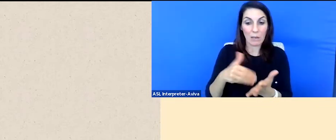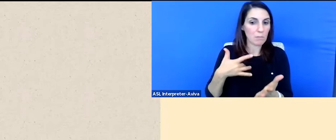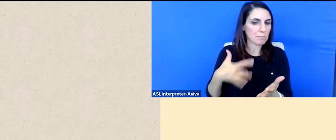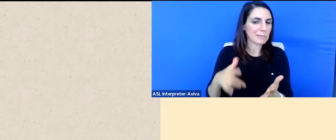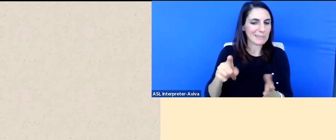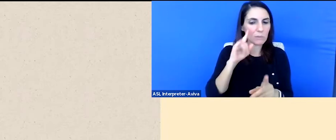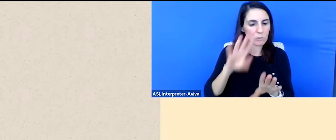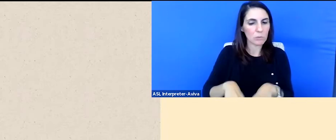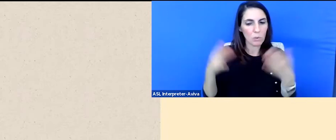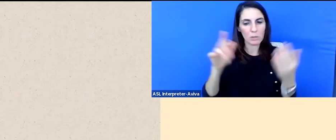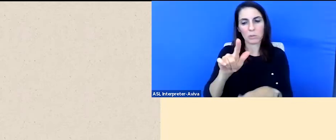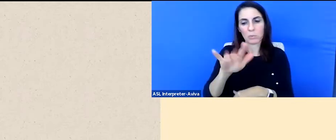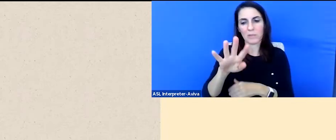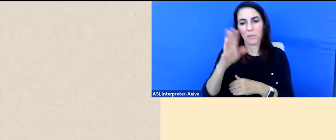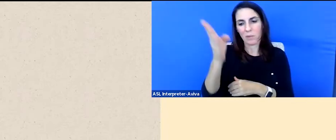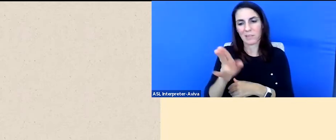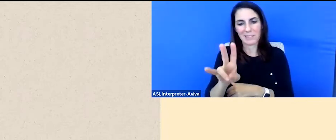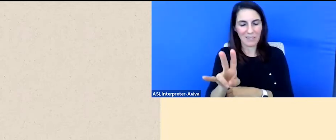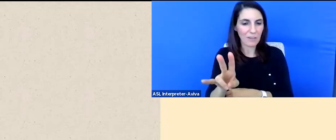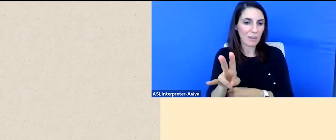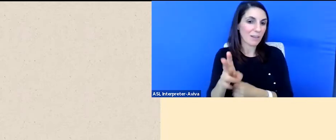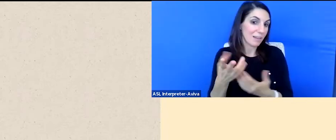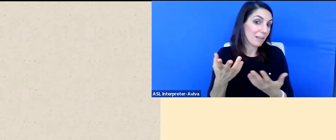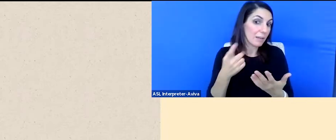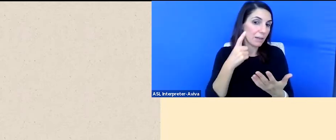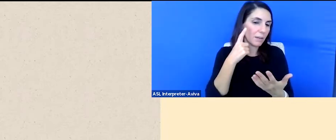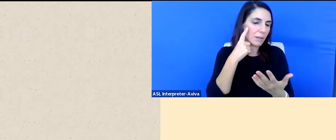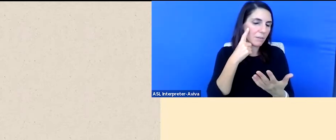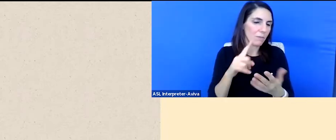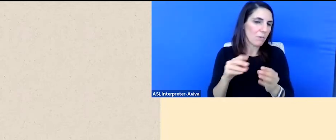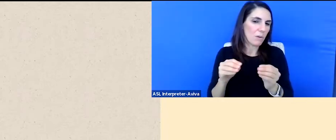open 24 hours a day or extended hours.